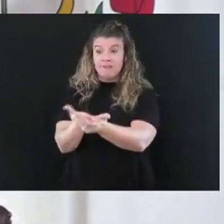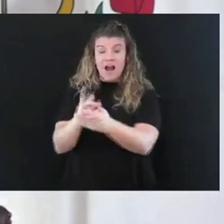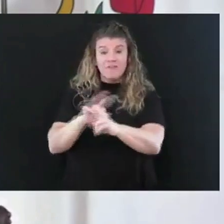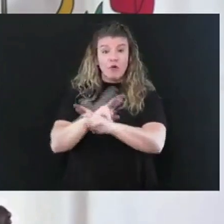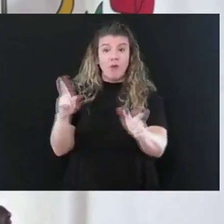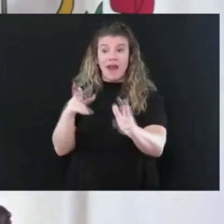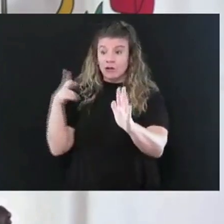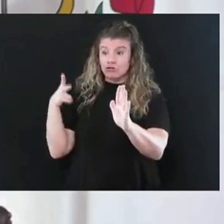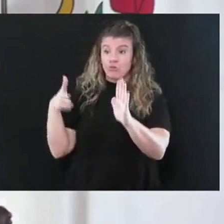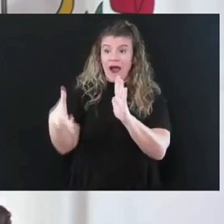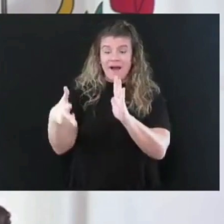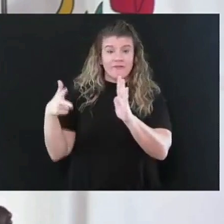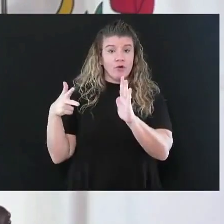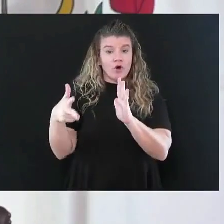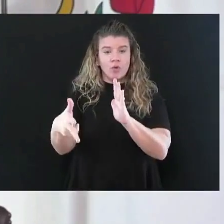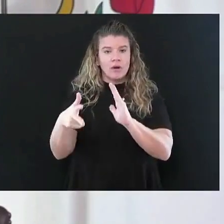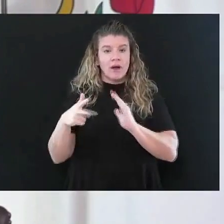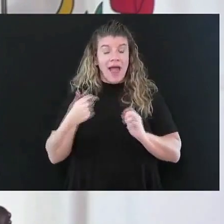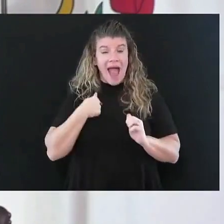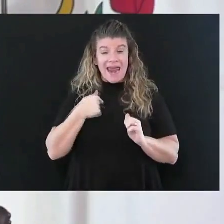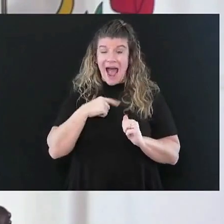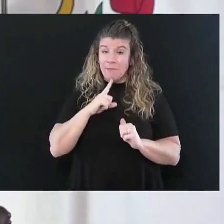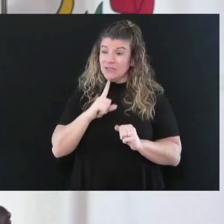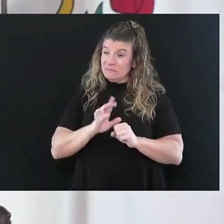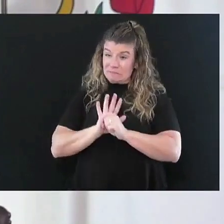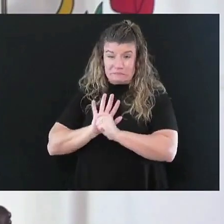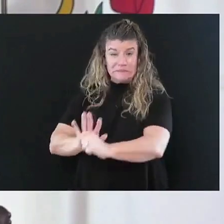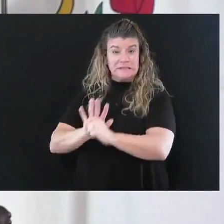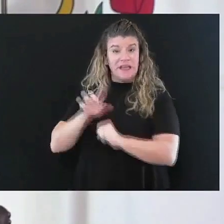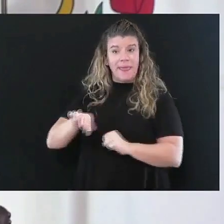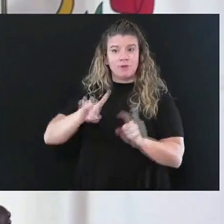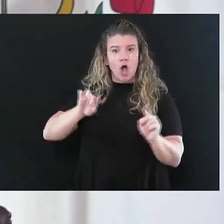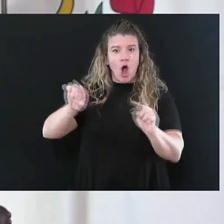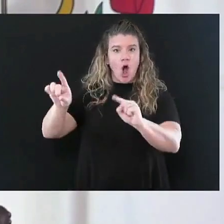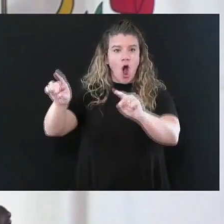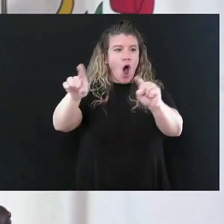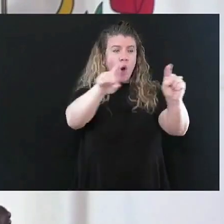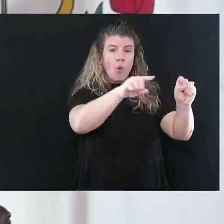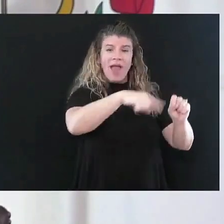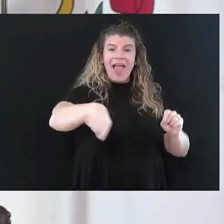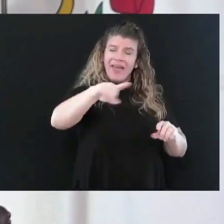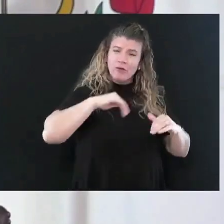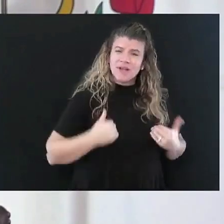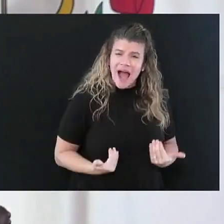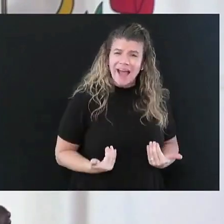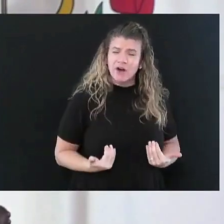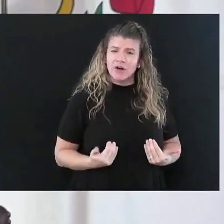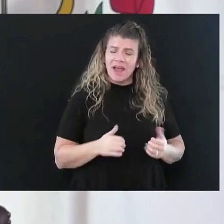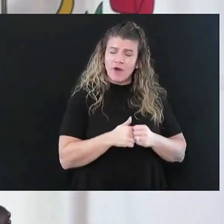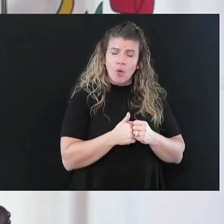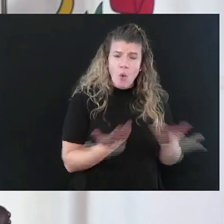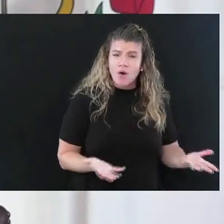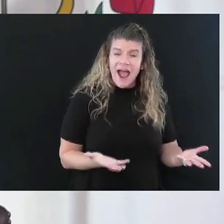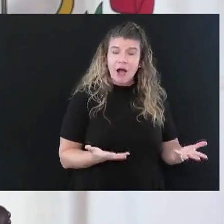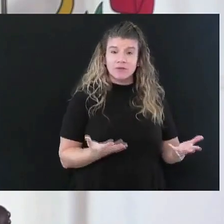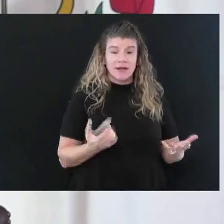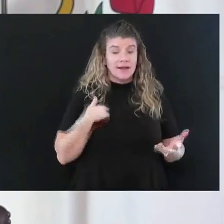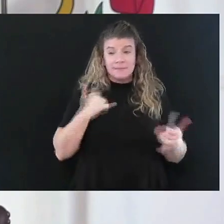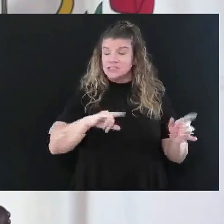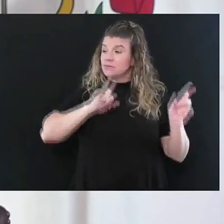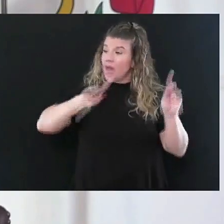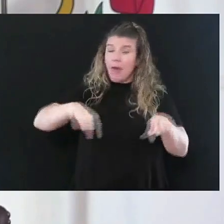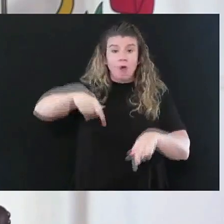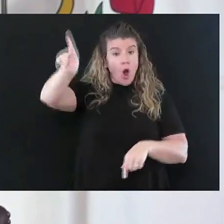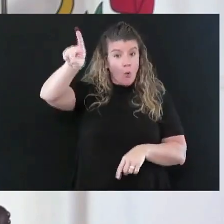And I'm pushing these people beyond their limits, and they're tired and everything. And I am pushing the